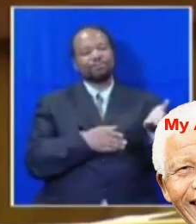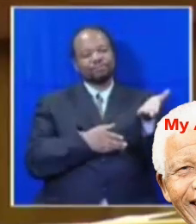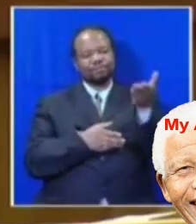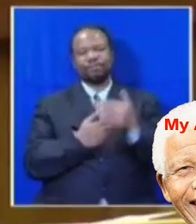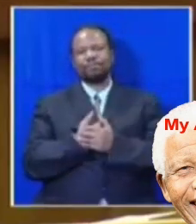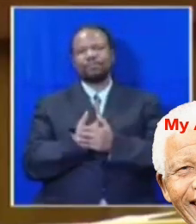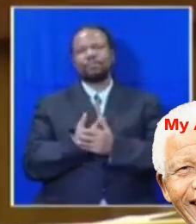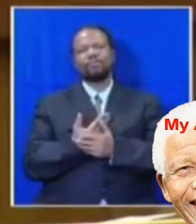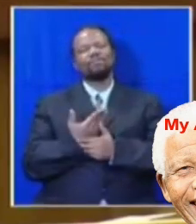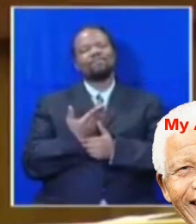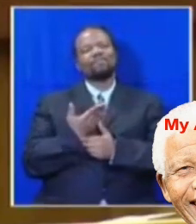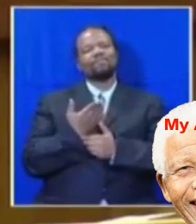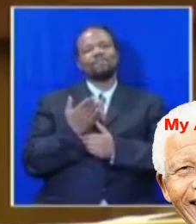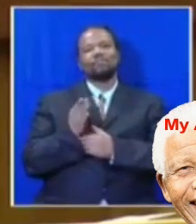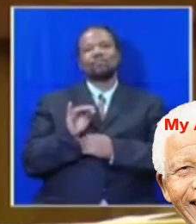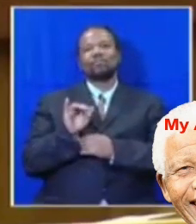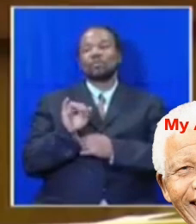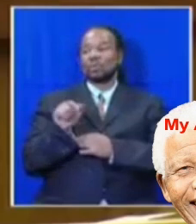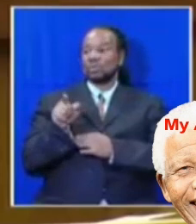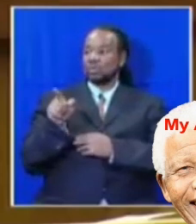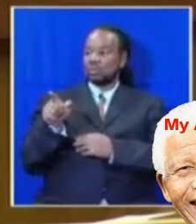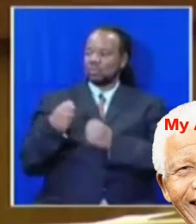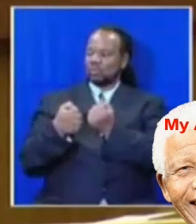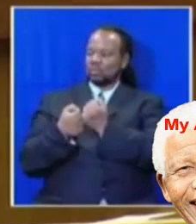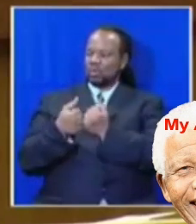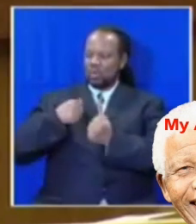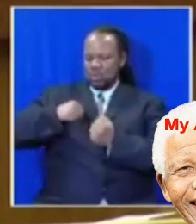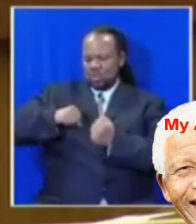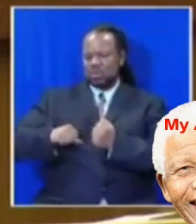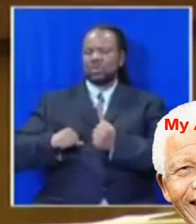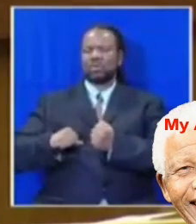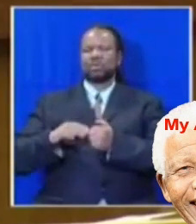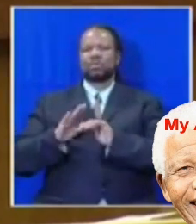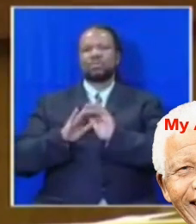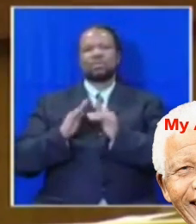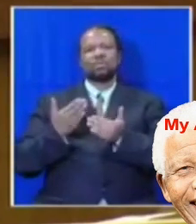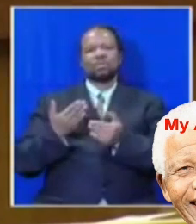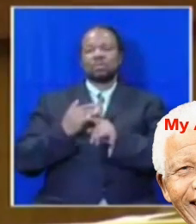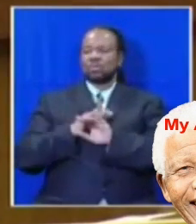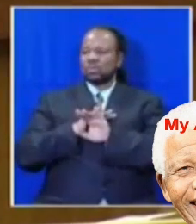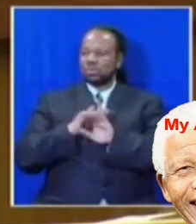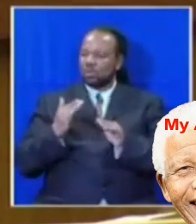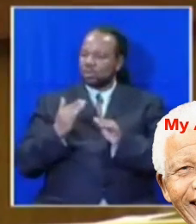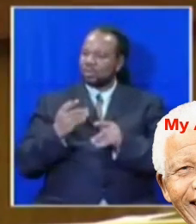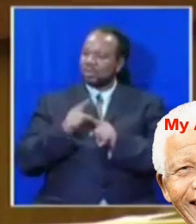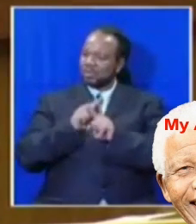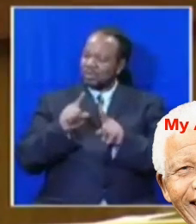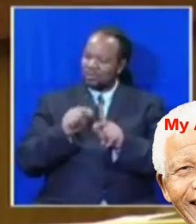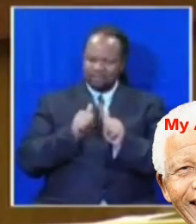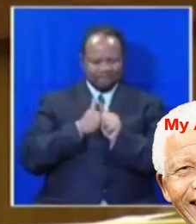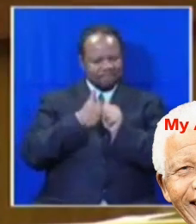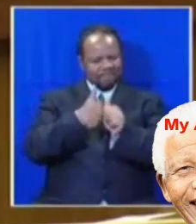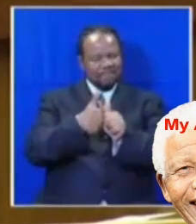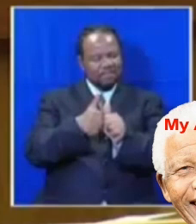Your sanctioning of their rudeness and total disregard of our parliament rules and